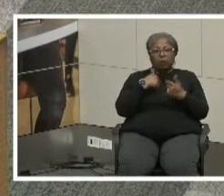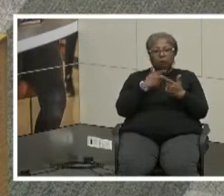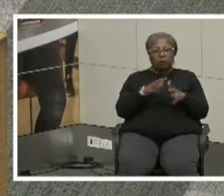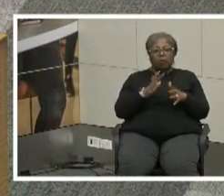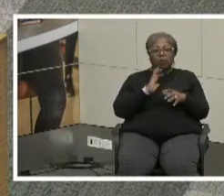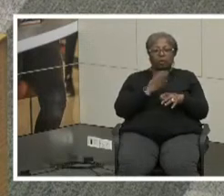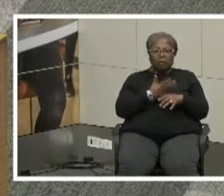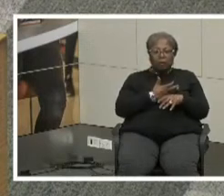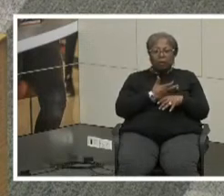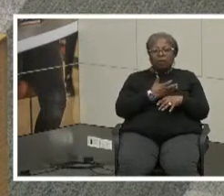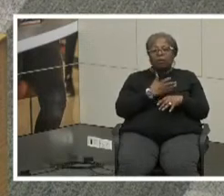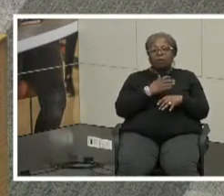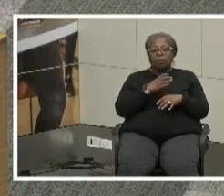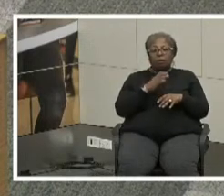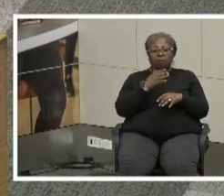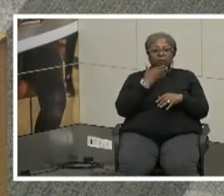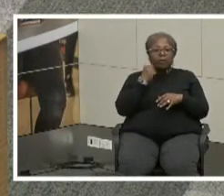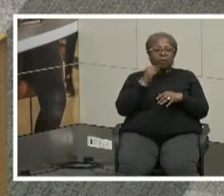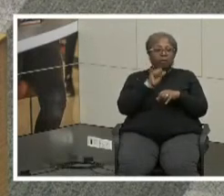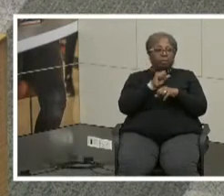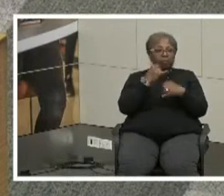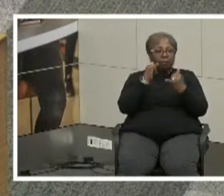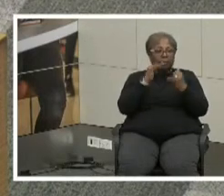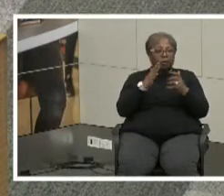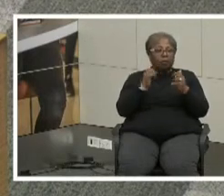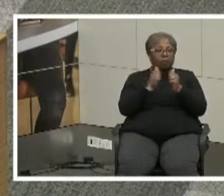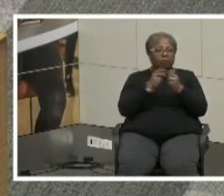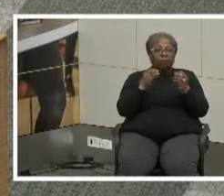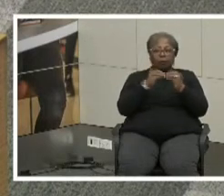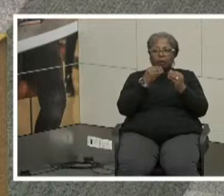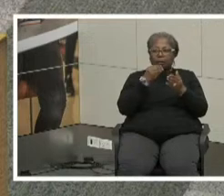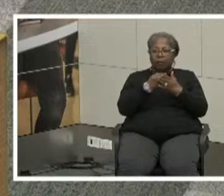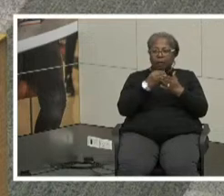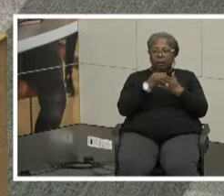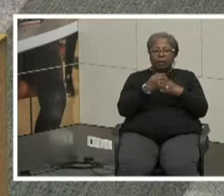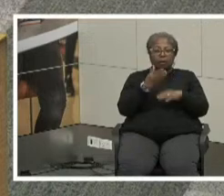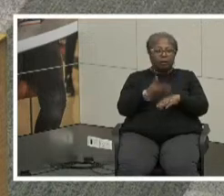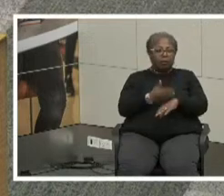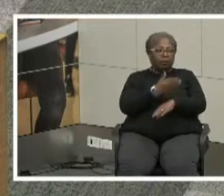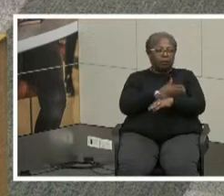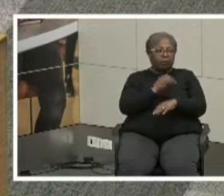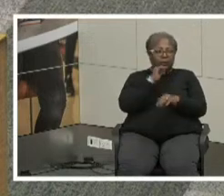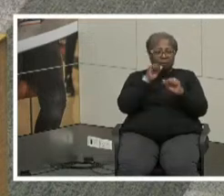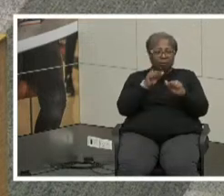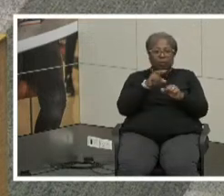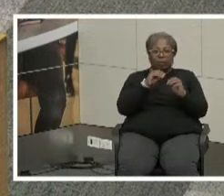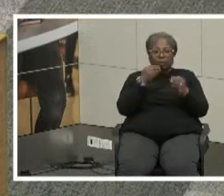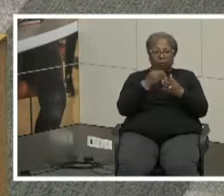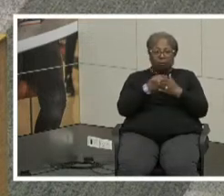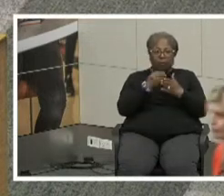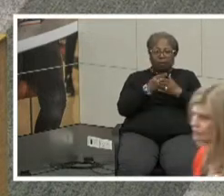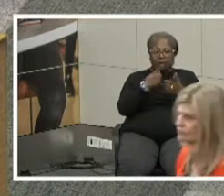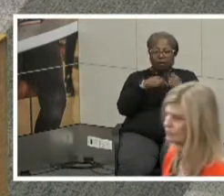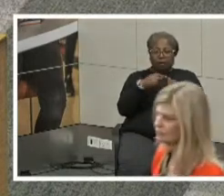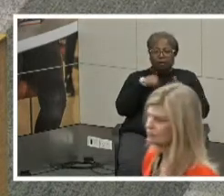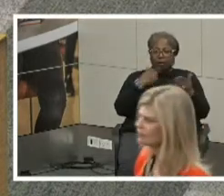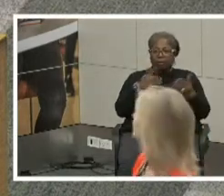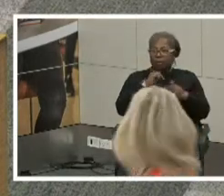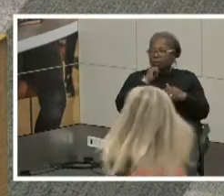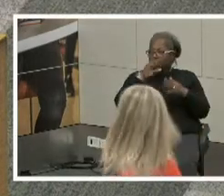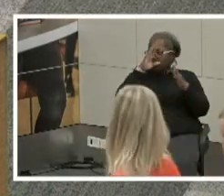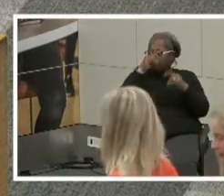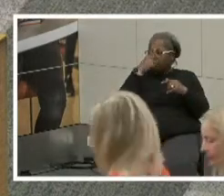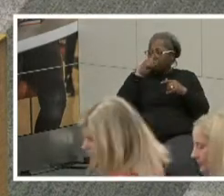Takeover I watched and waited knowing that without more money systemic Improvement is impossible no money is coming so I'm here not